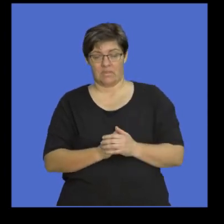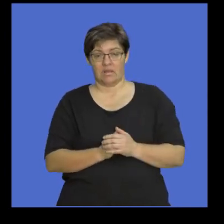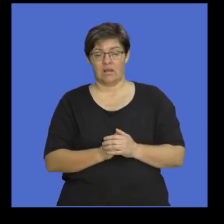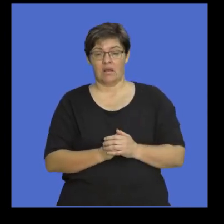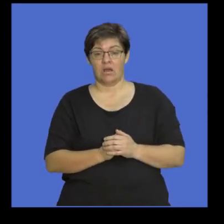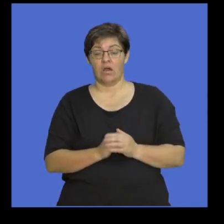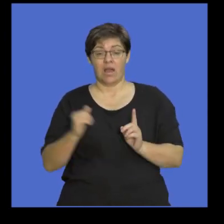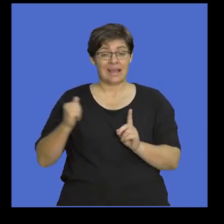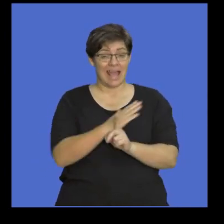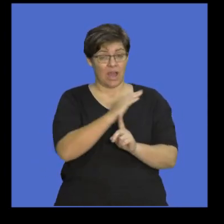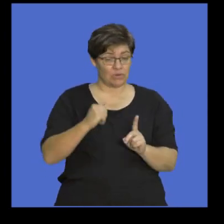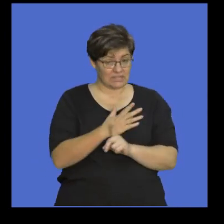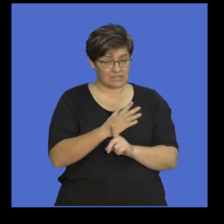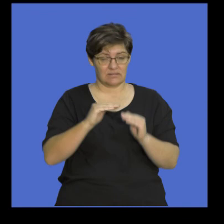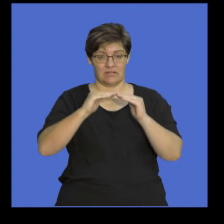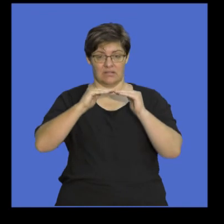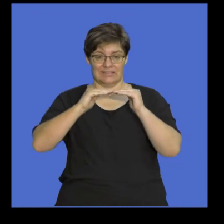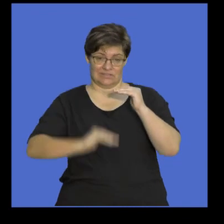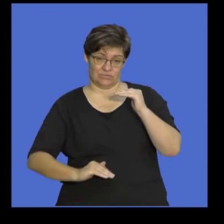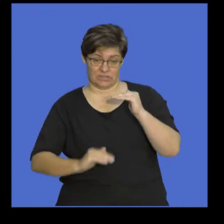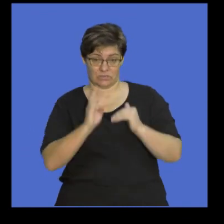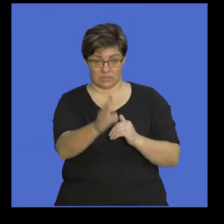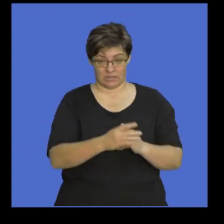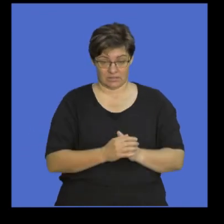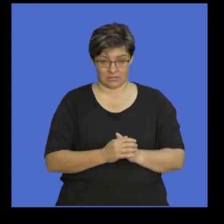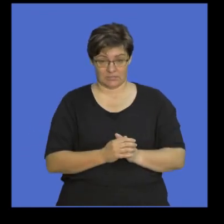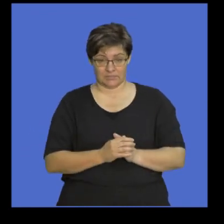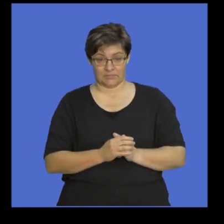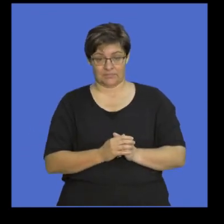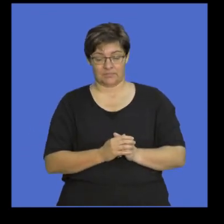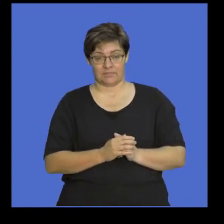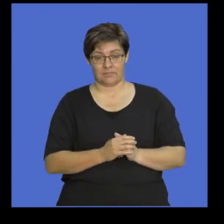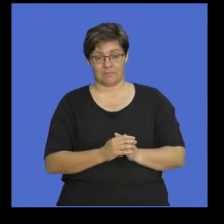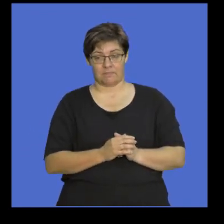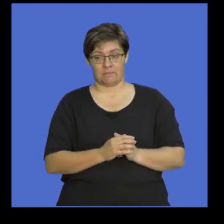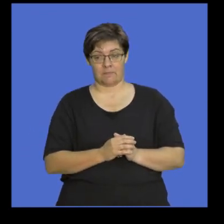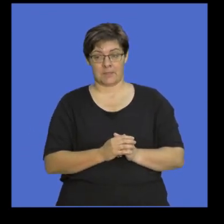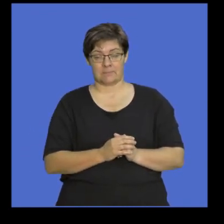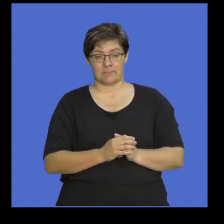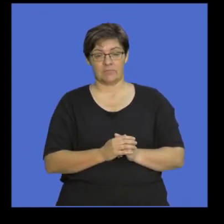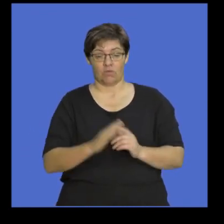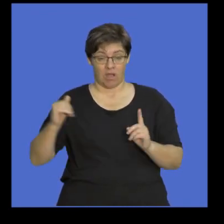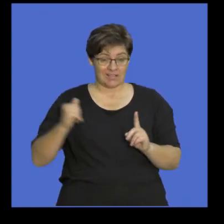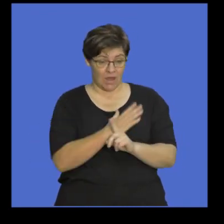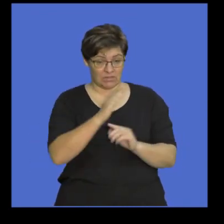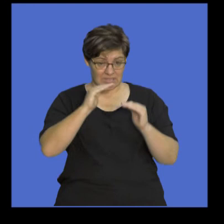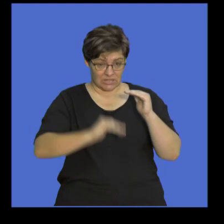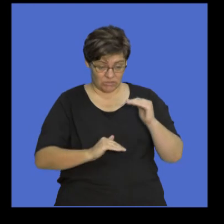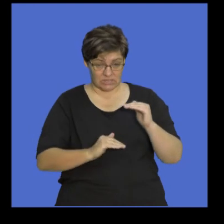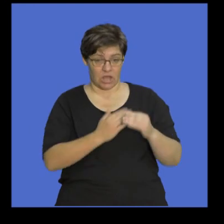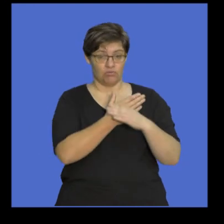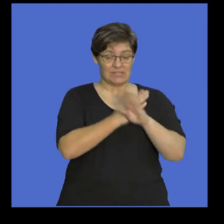increase, okay, while the total current will decrease, okay? So current will decrease while the